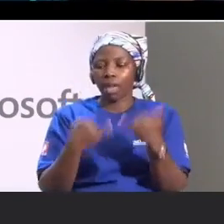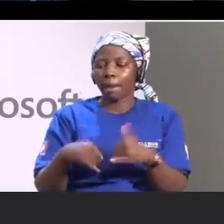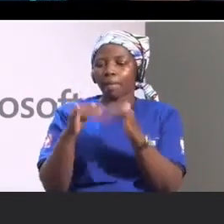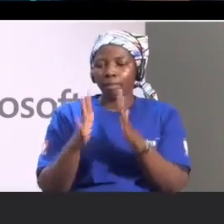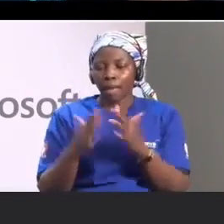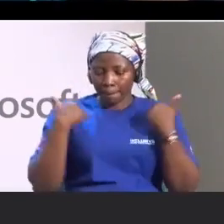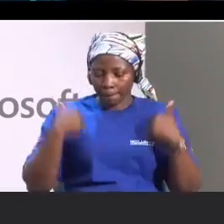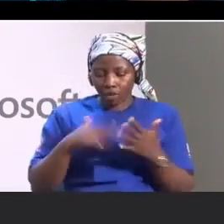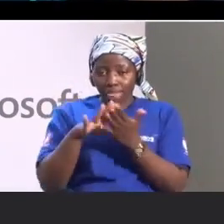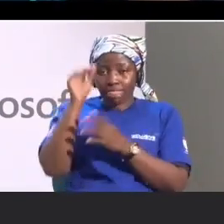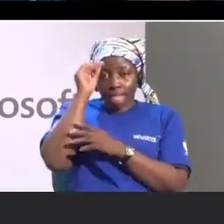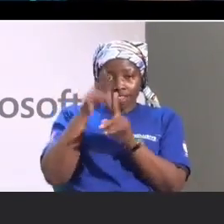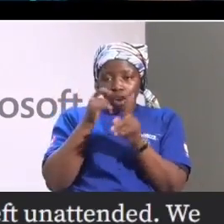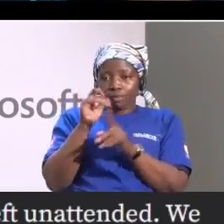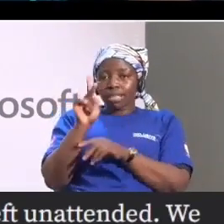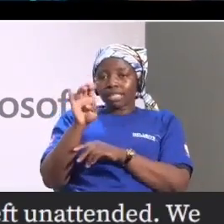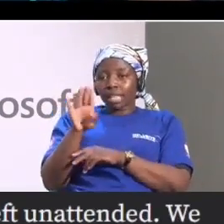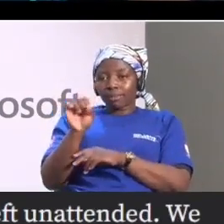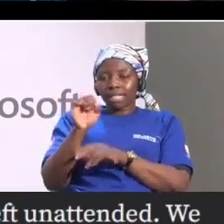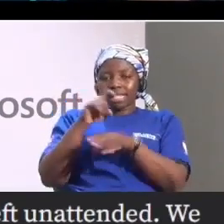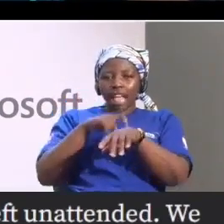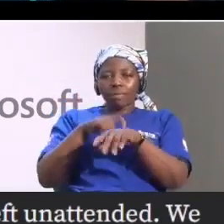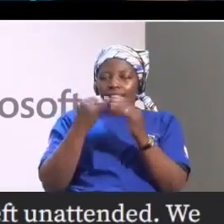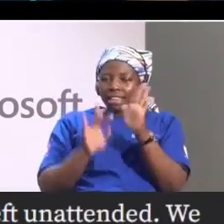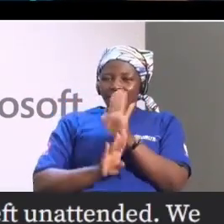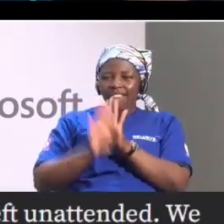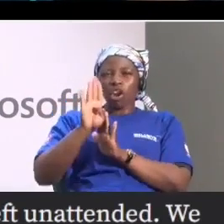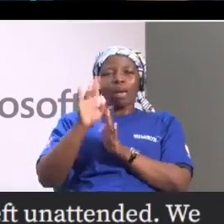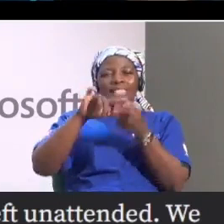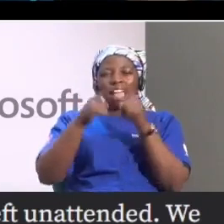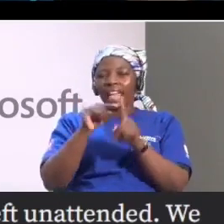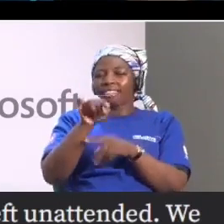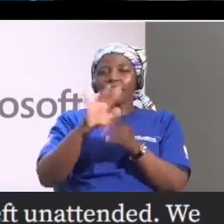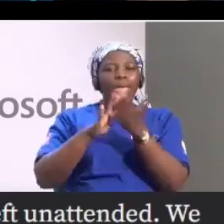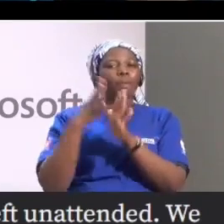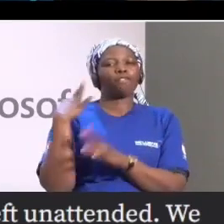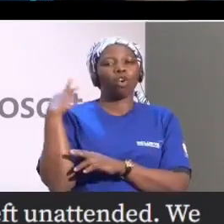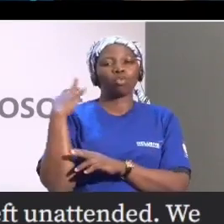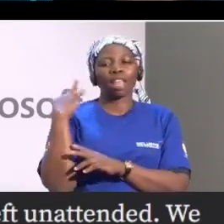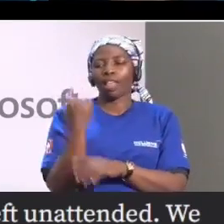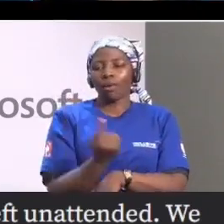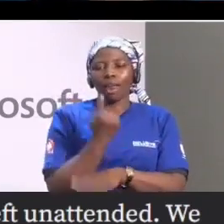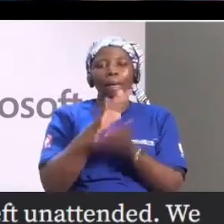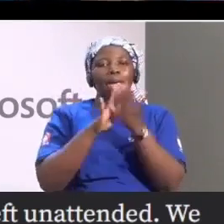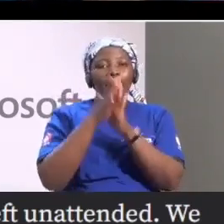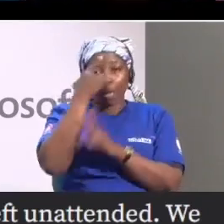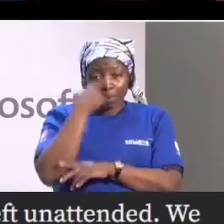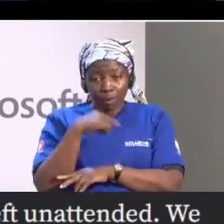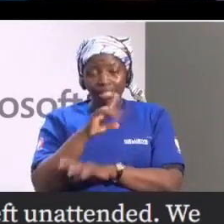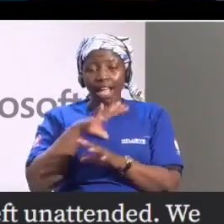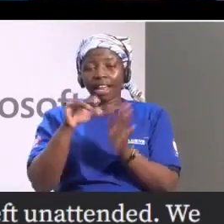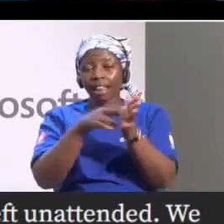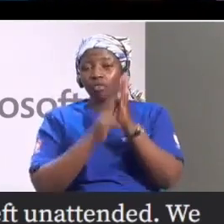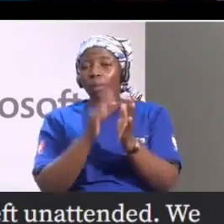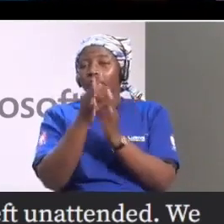from KEBS that once they develop a standard, it is voluntary. So it only becomes a policy and a requirement if